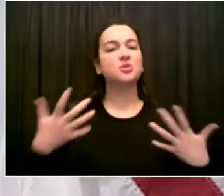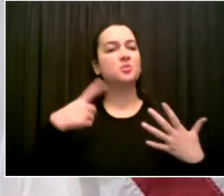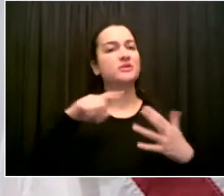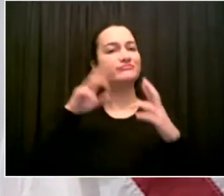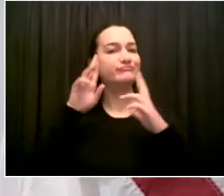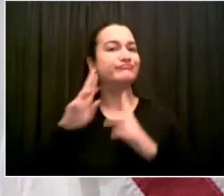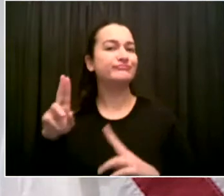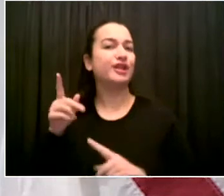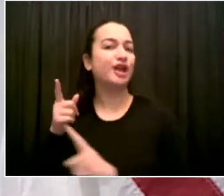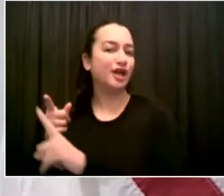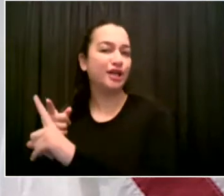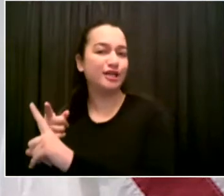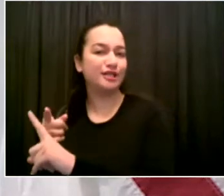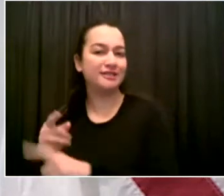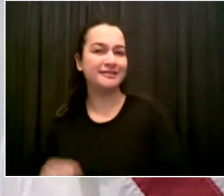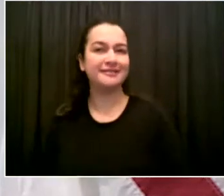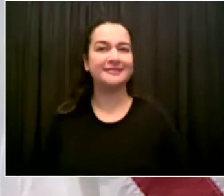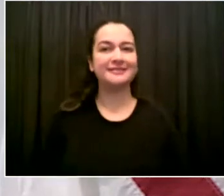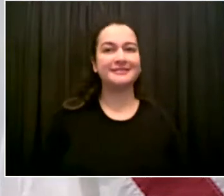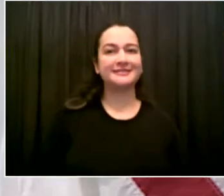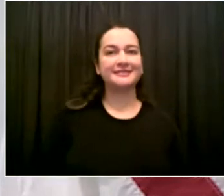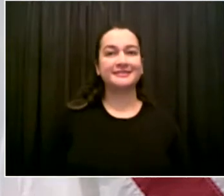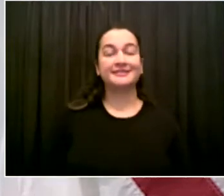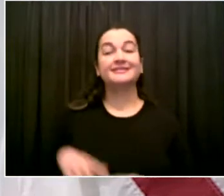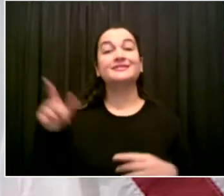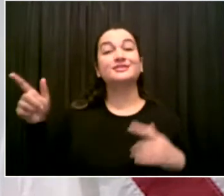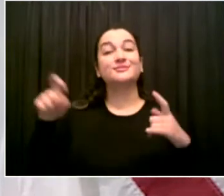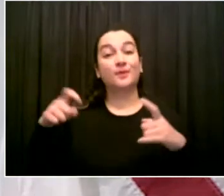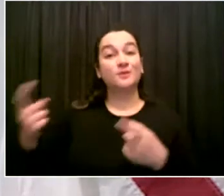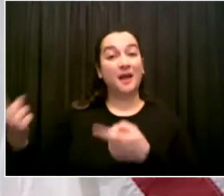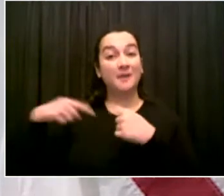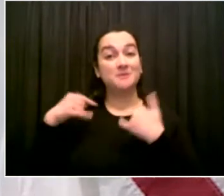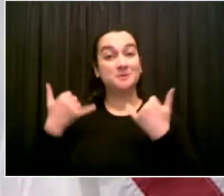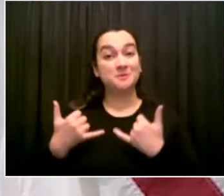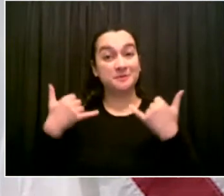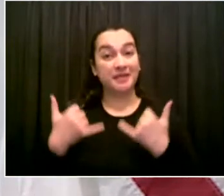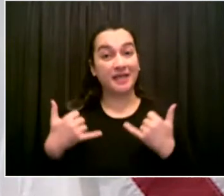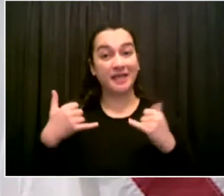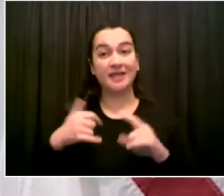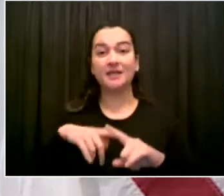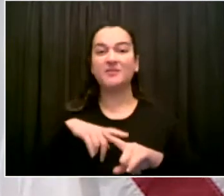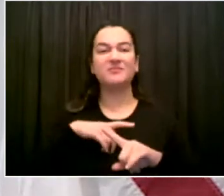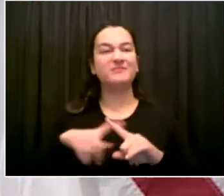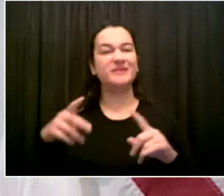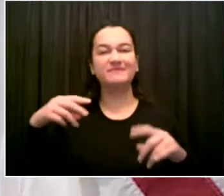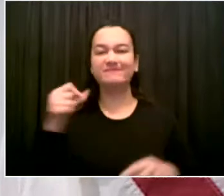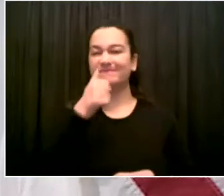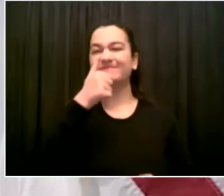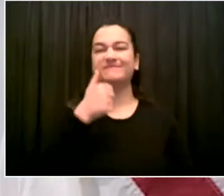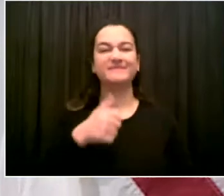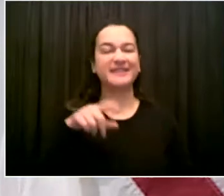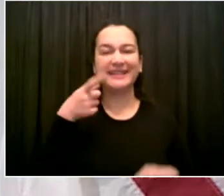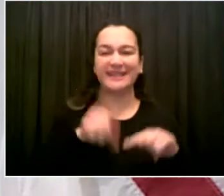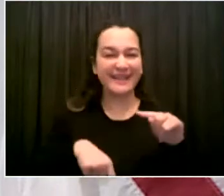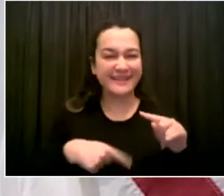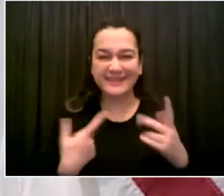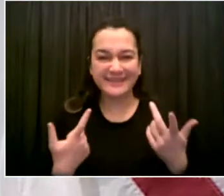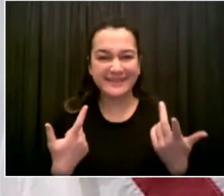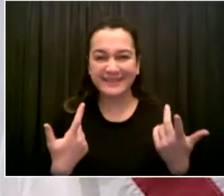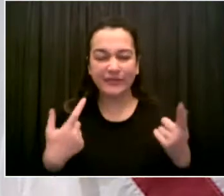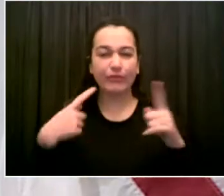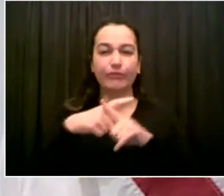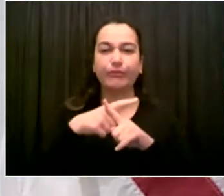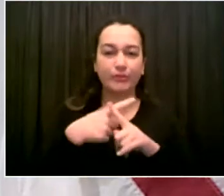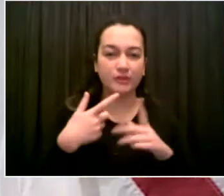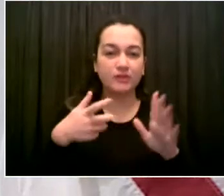with us. He had a fall recently. He needed to watch this on television, so I'm really happy you're out there